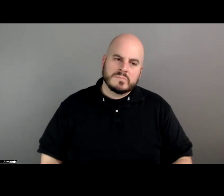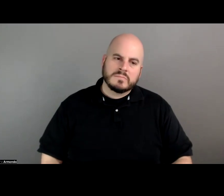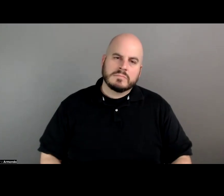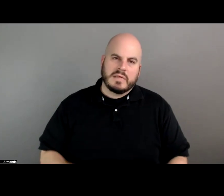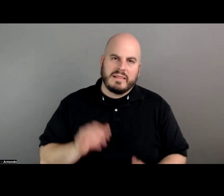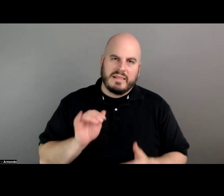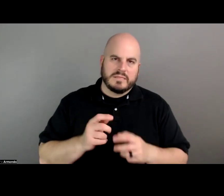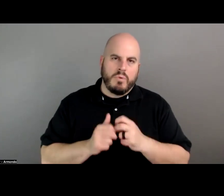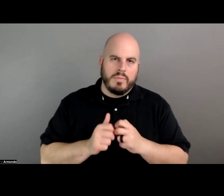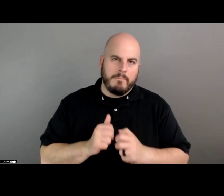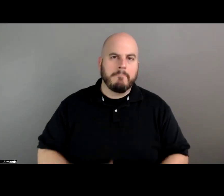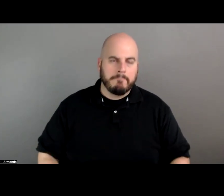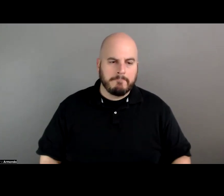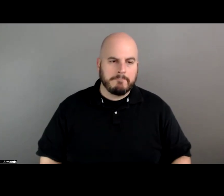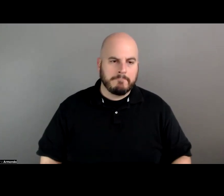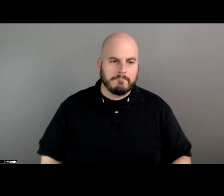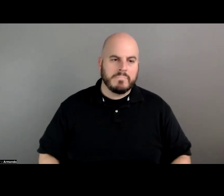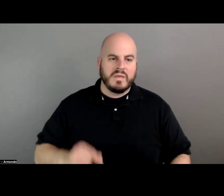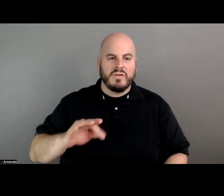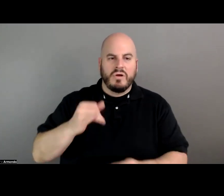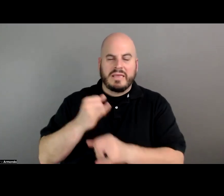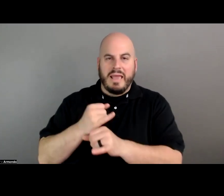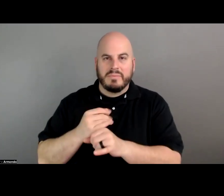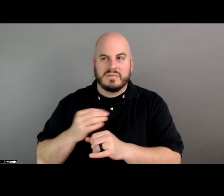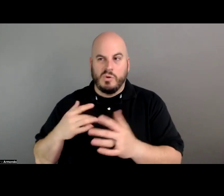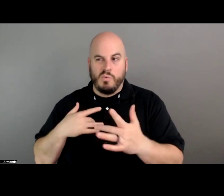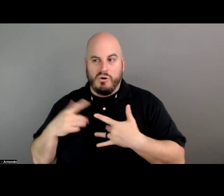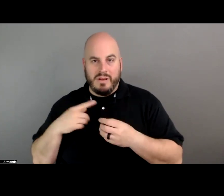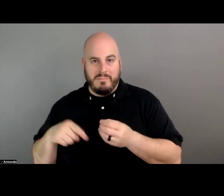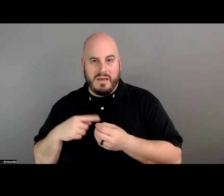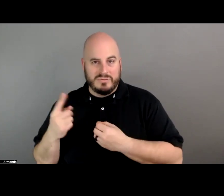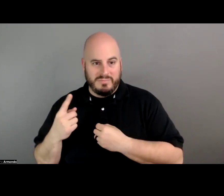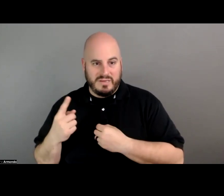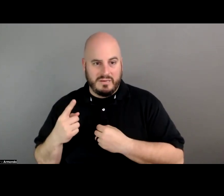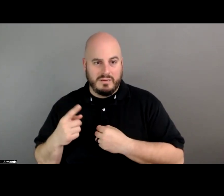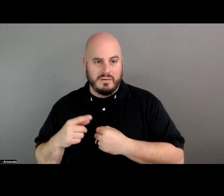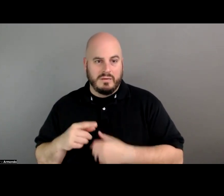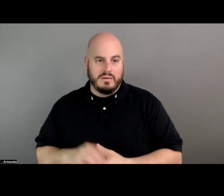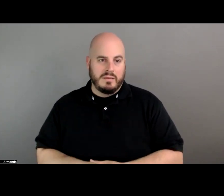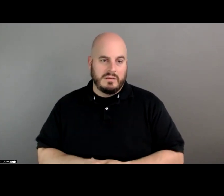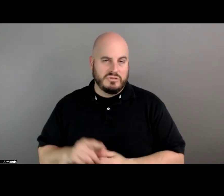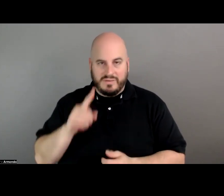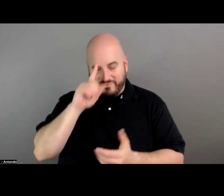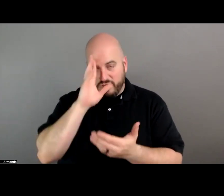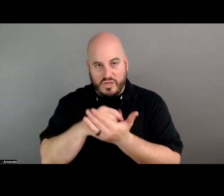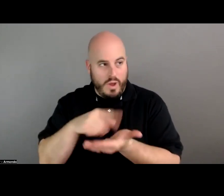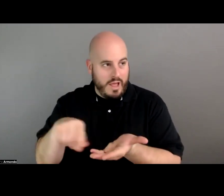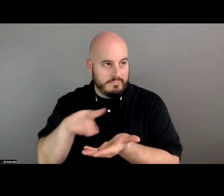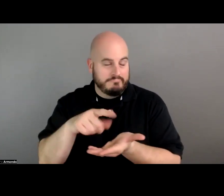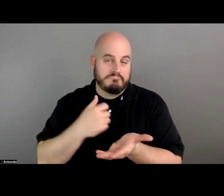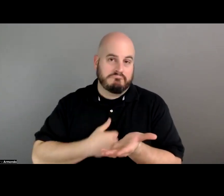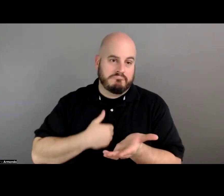problem. If you're a campus and you're worried about something, also just to freak everyone out, and I'm sorry, all the